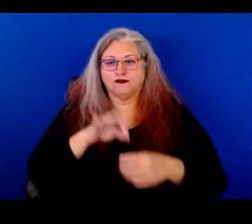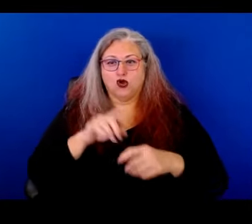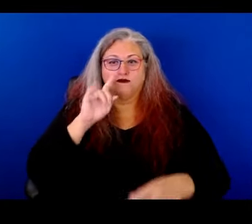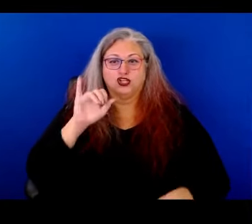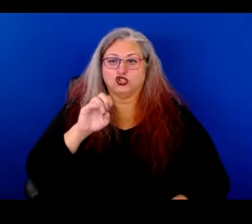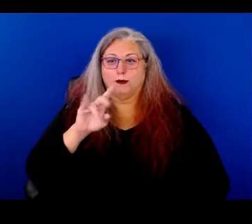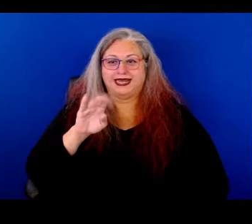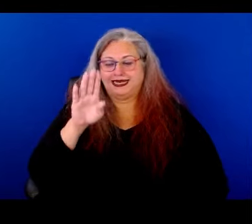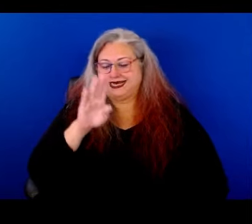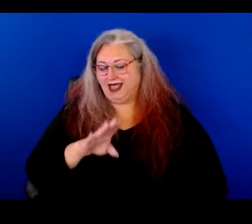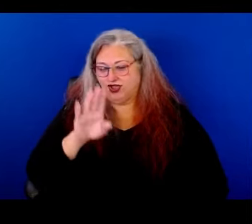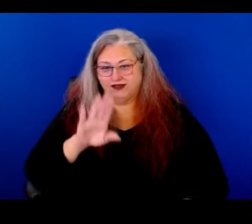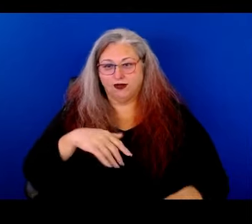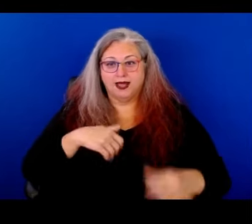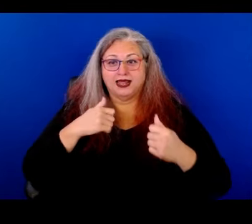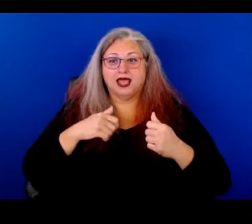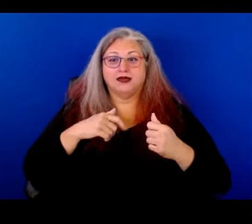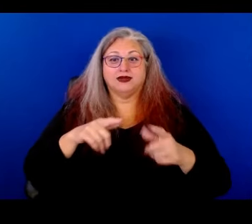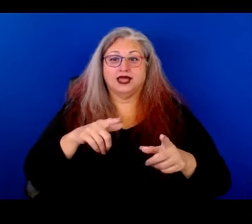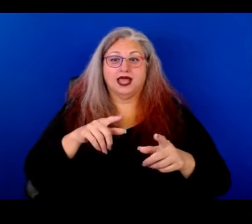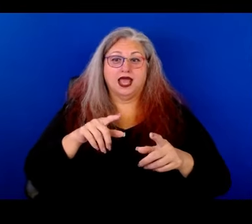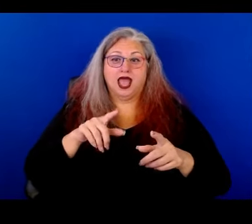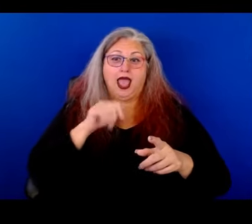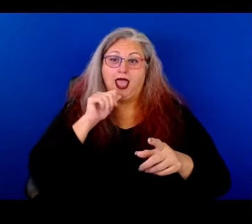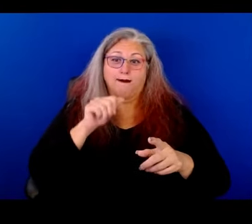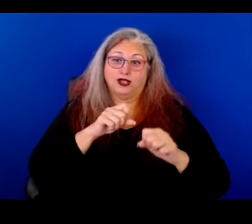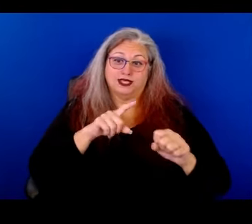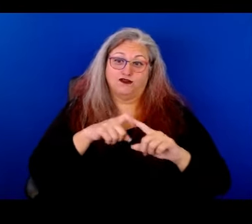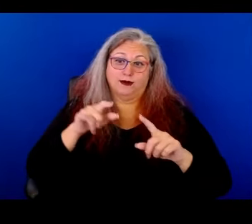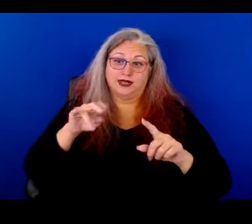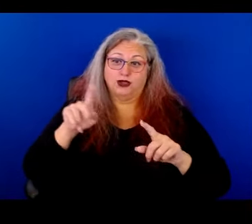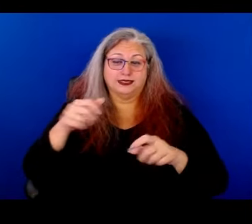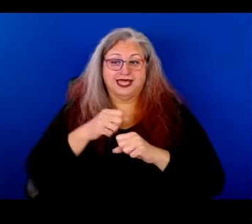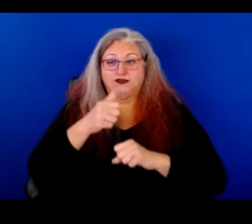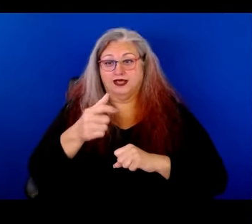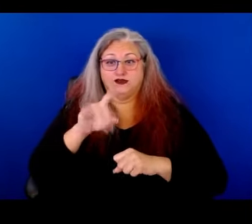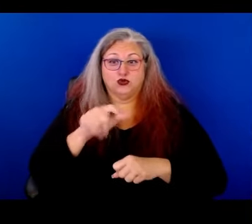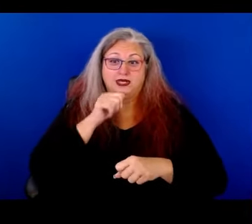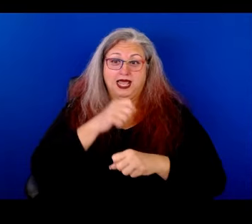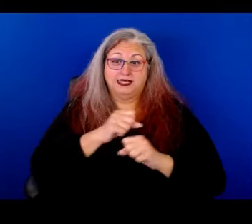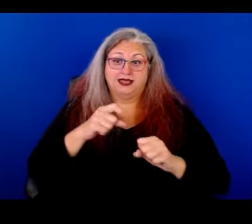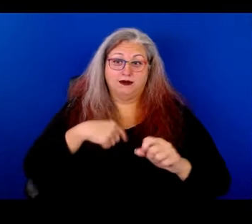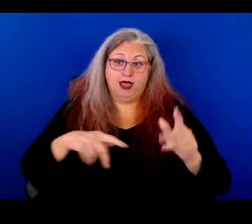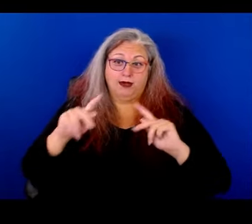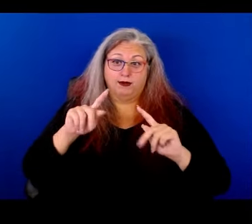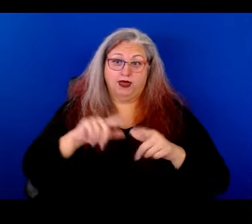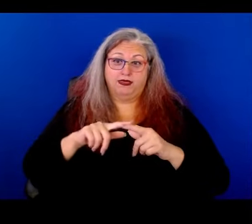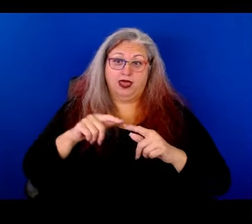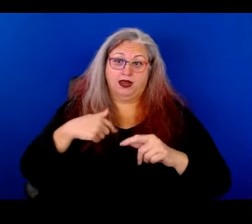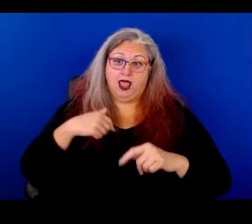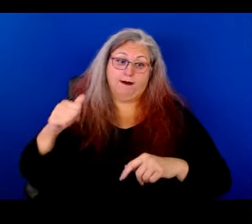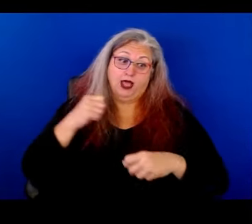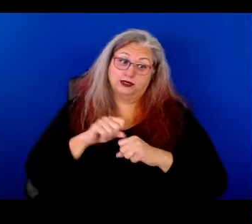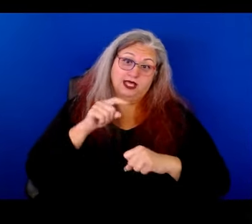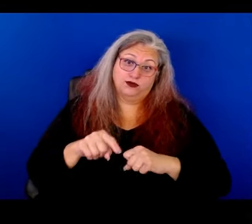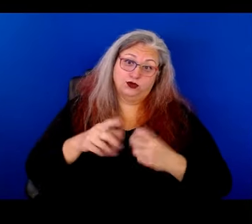Joe Biden. Never in my life. I'm not going to save you from a tyrant, Trump. Go save yourselves, because if you're not saving my people, I'm not going to save